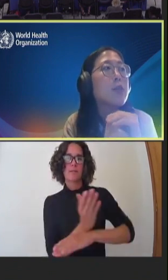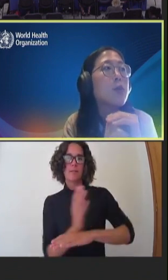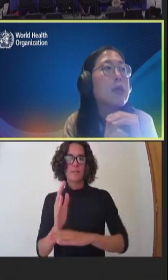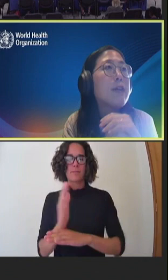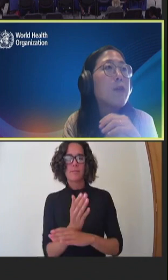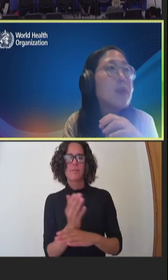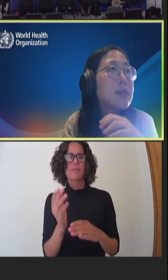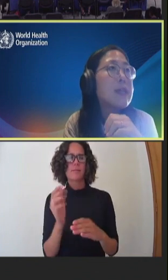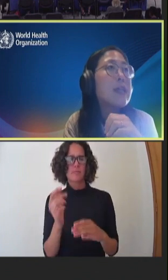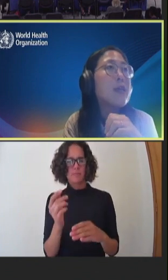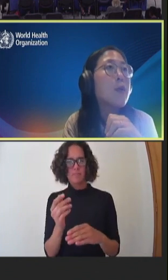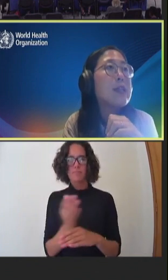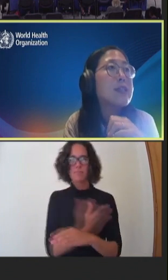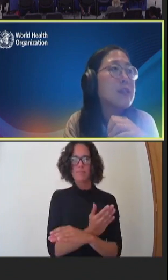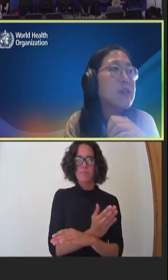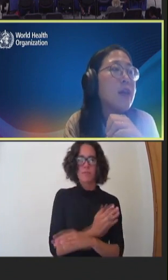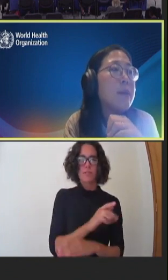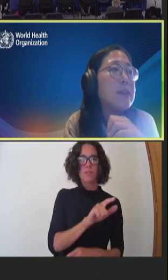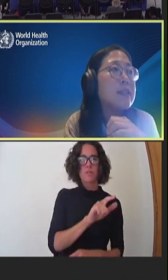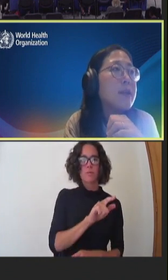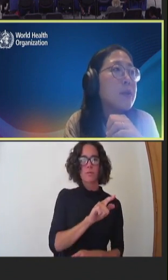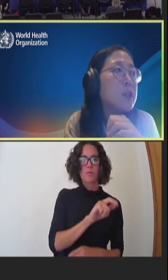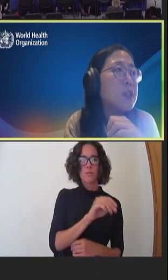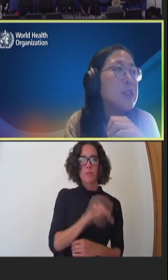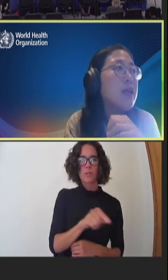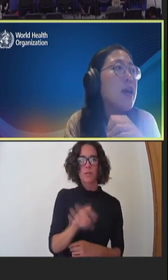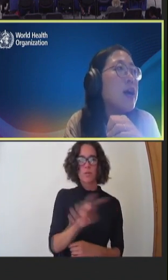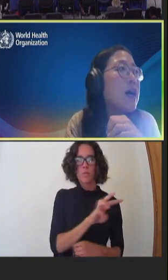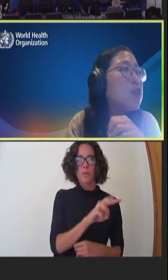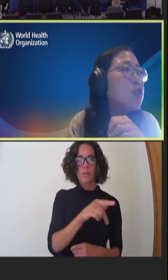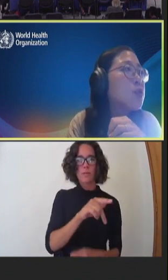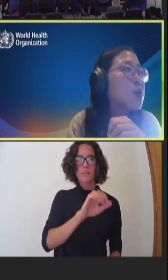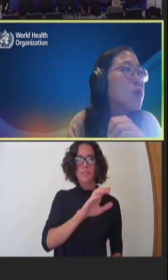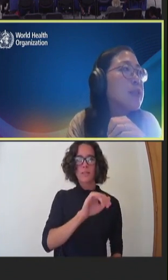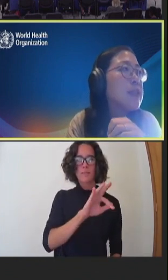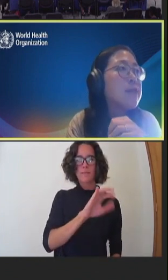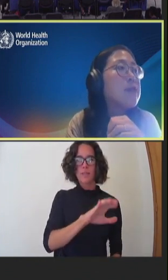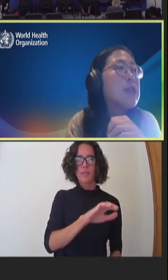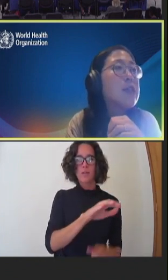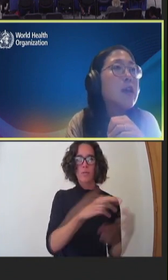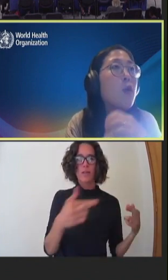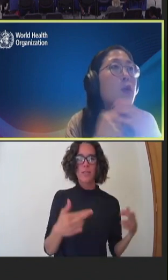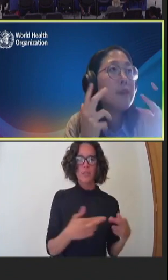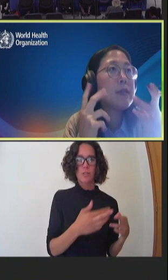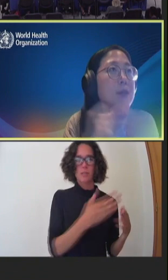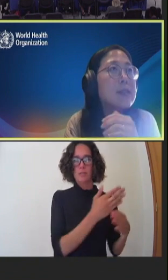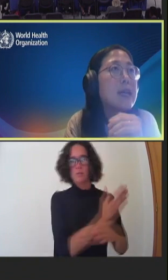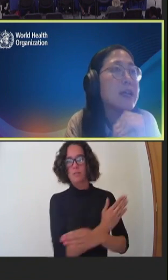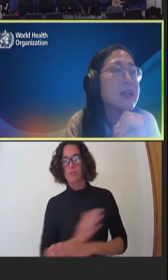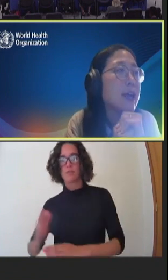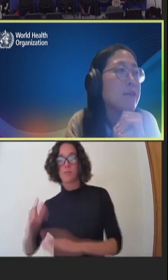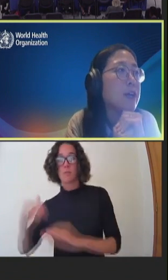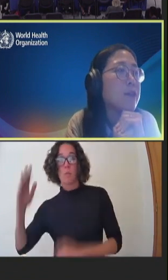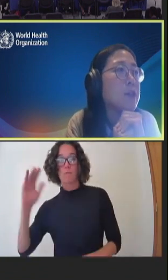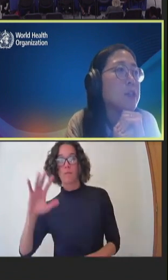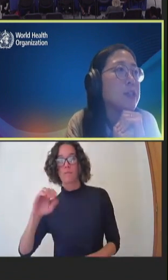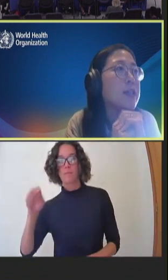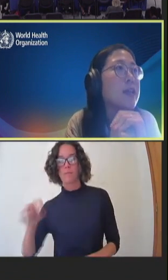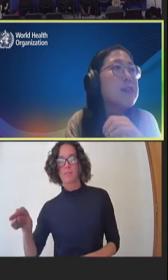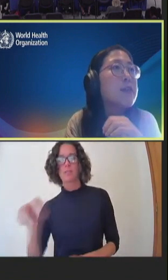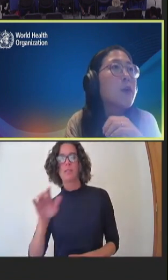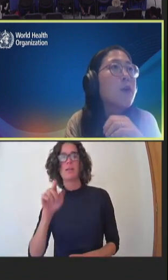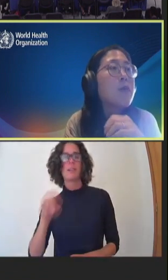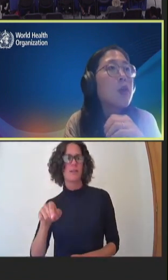Varies from the 21% in the Western Pacific region to the over 50% in the African